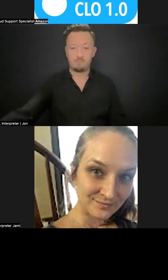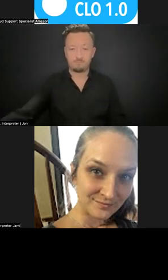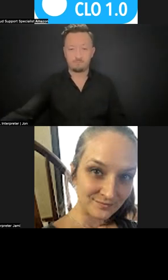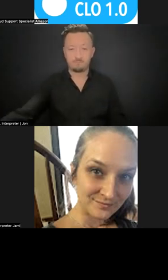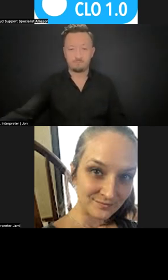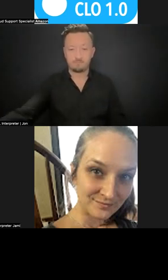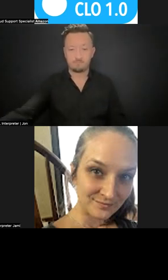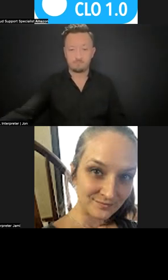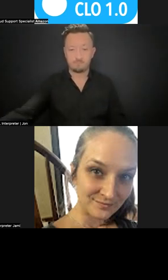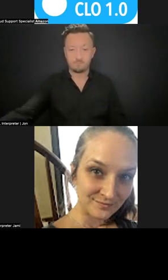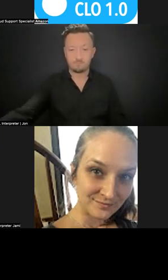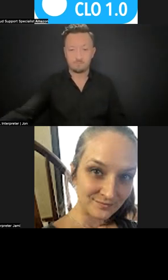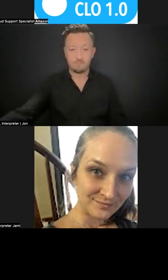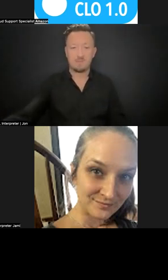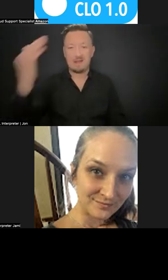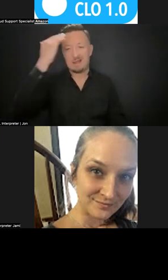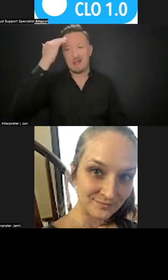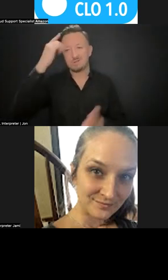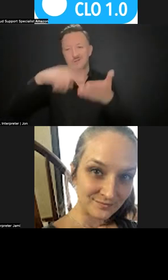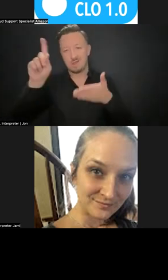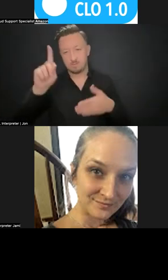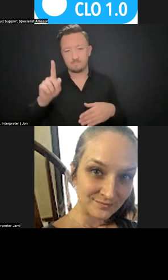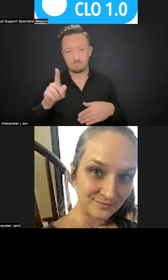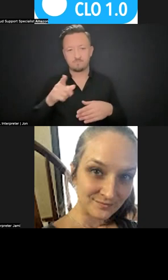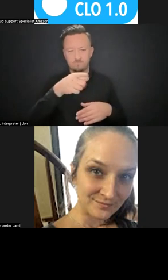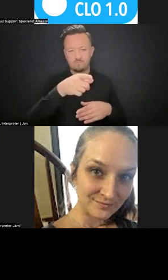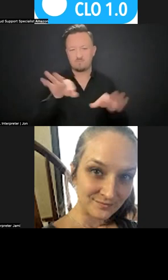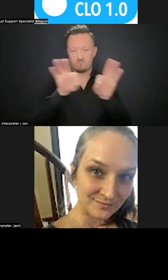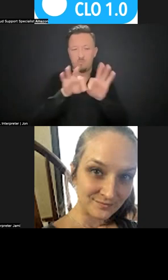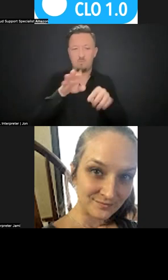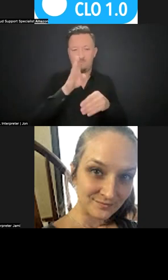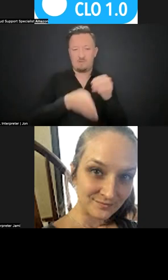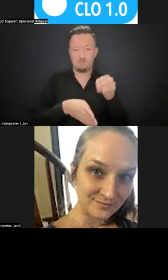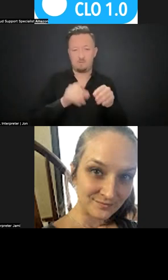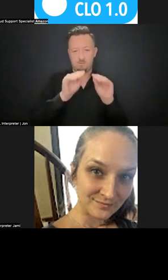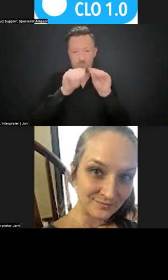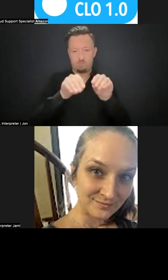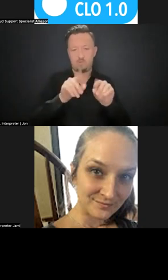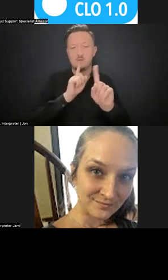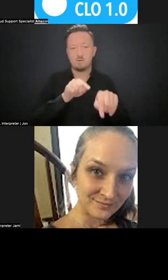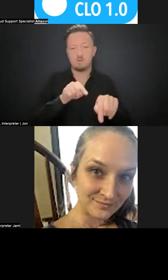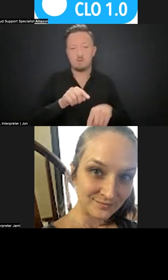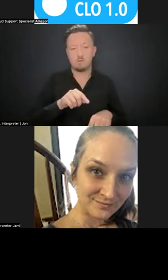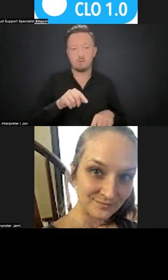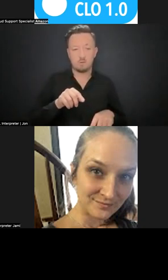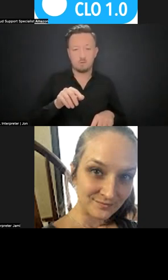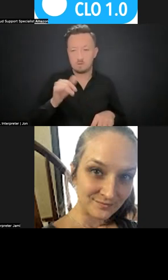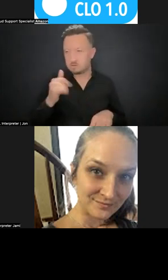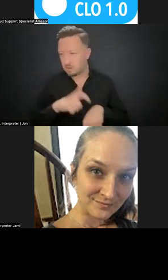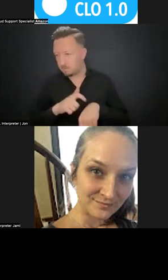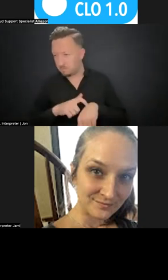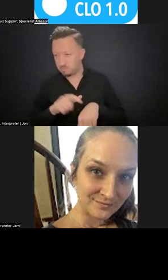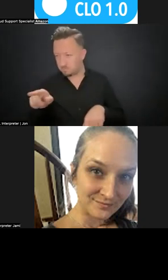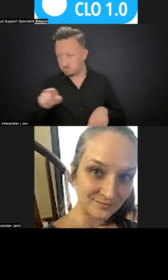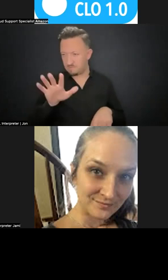When would it be good? Knowledge check. So let's complete these knowledge checks. It's 52 past the hour